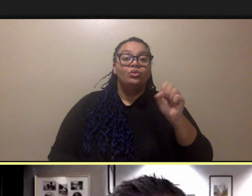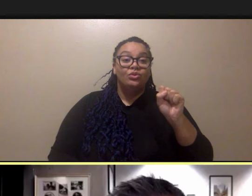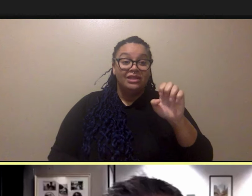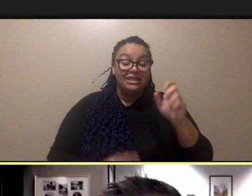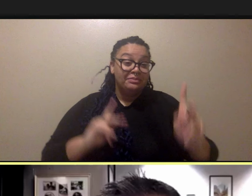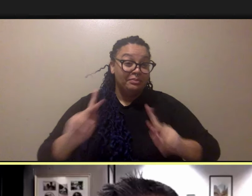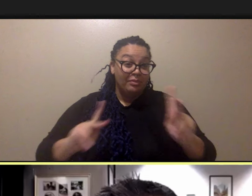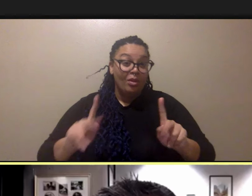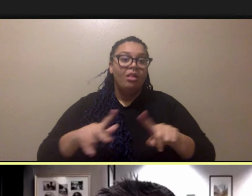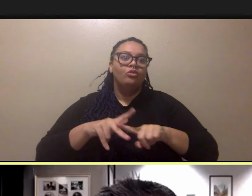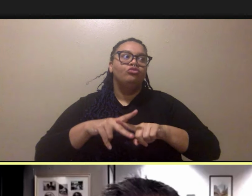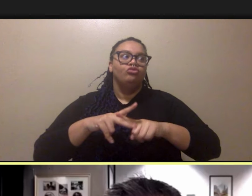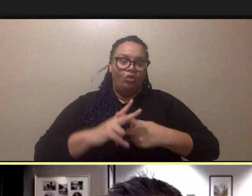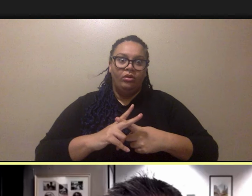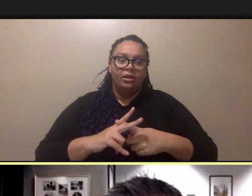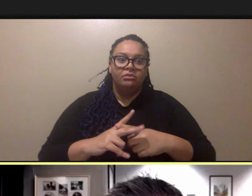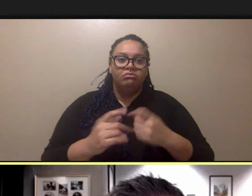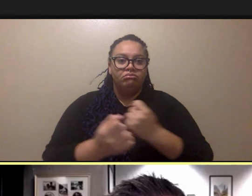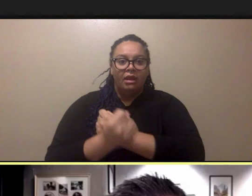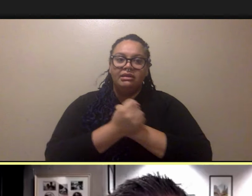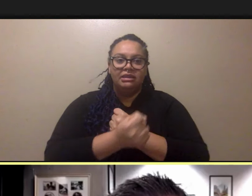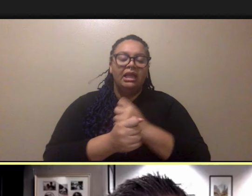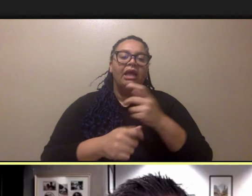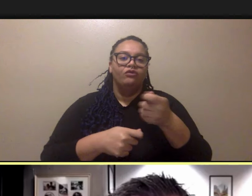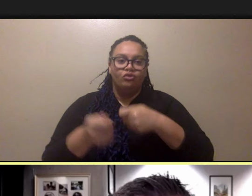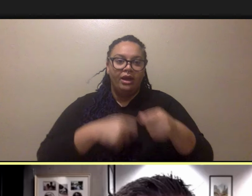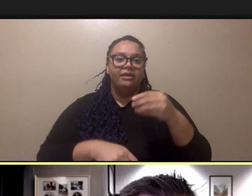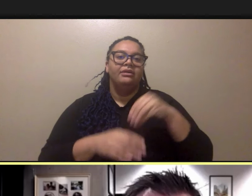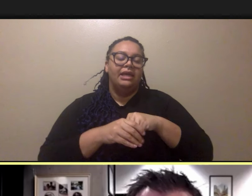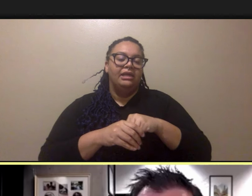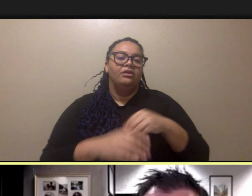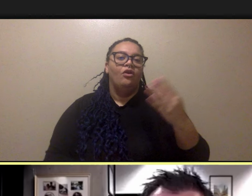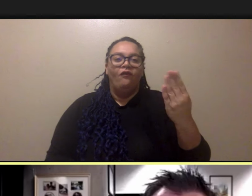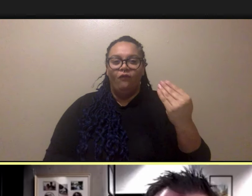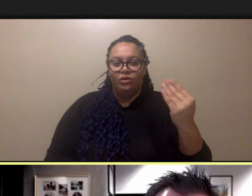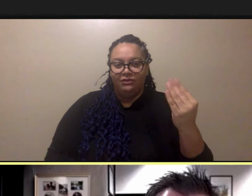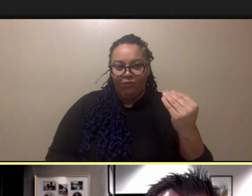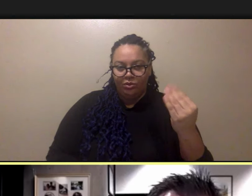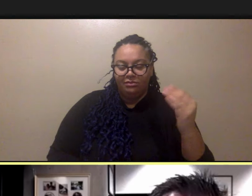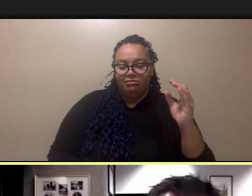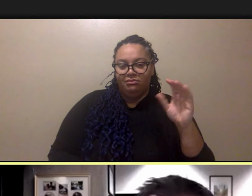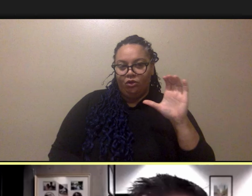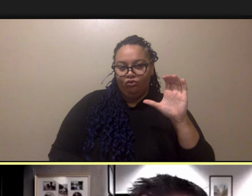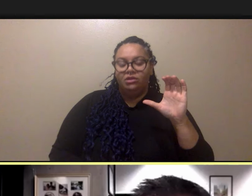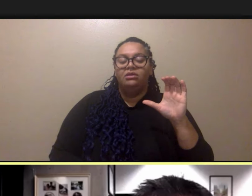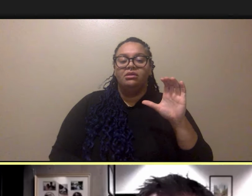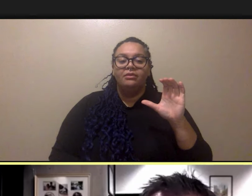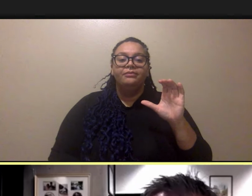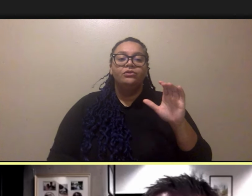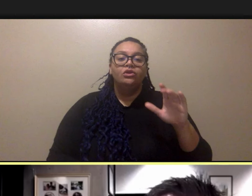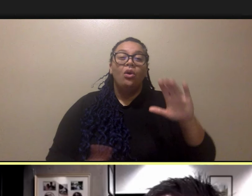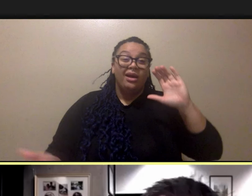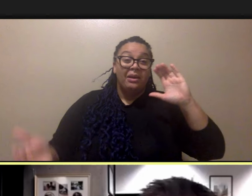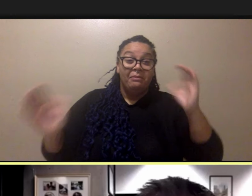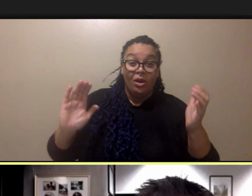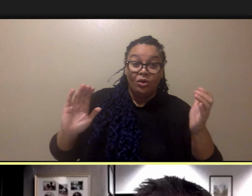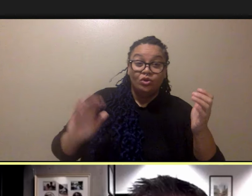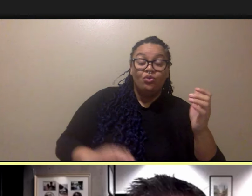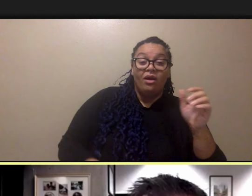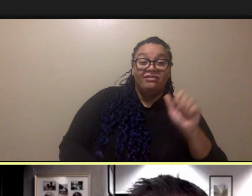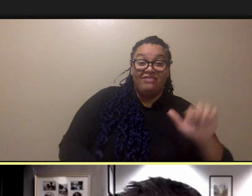with regard to the slave trade in the 1400s. But it was still a relatively small player compared to what the Africans were already trading